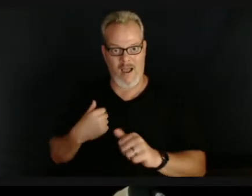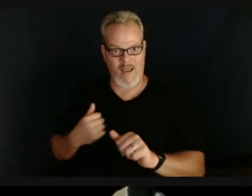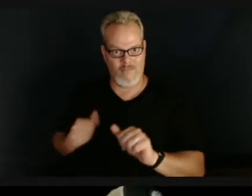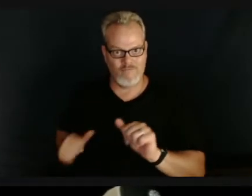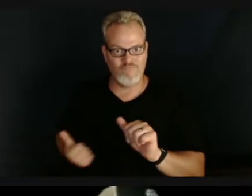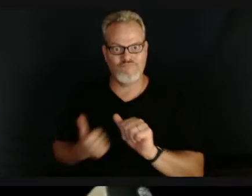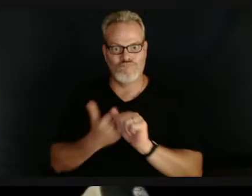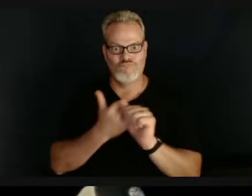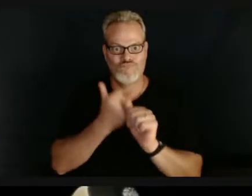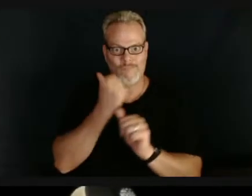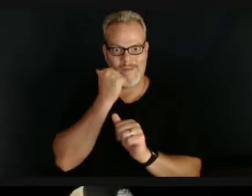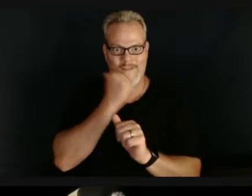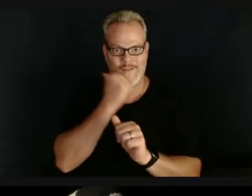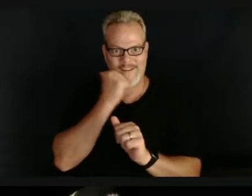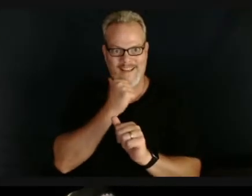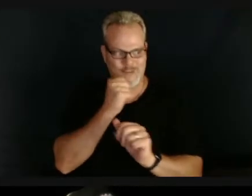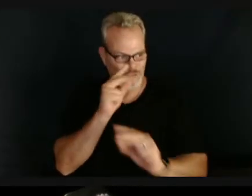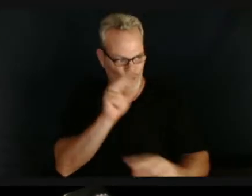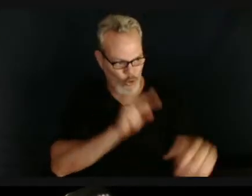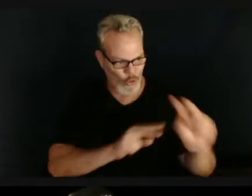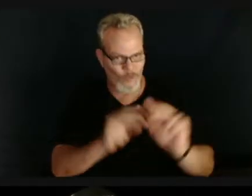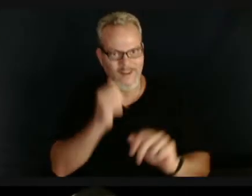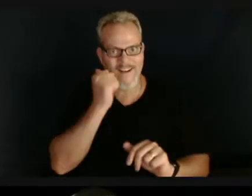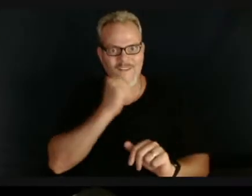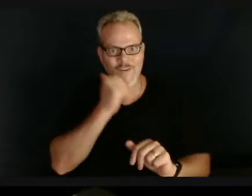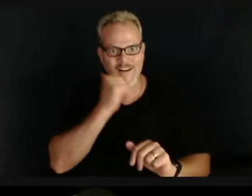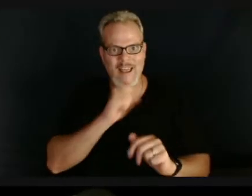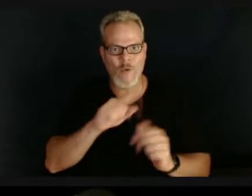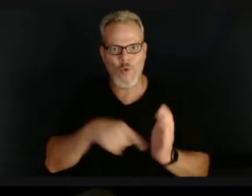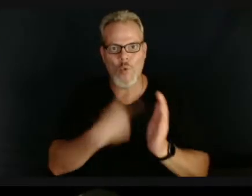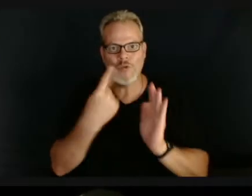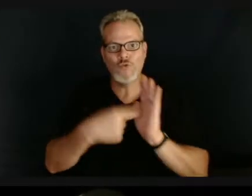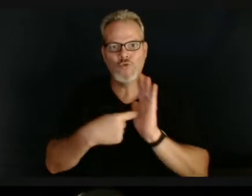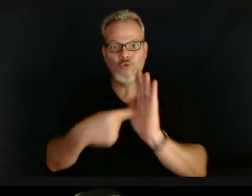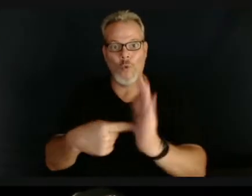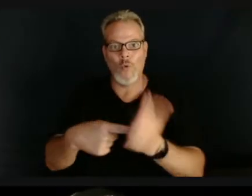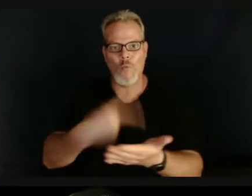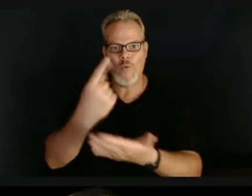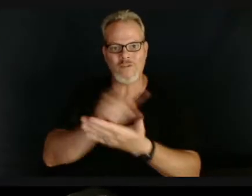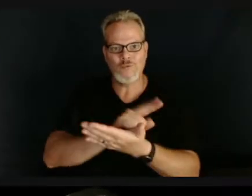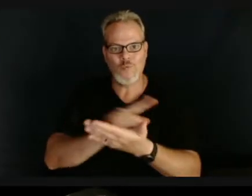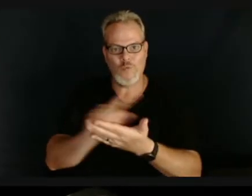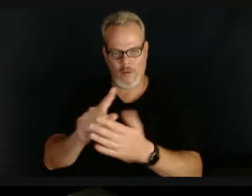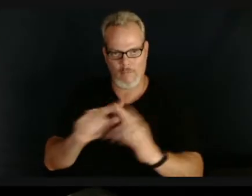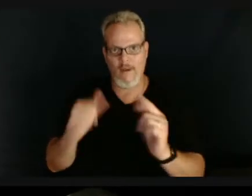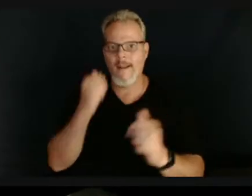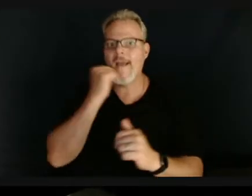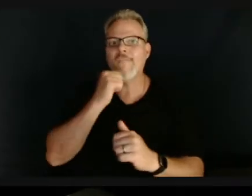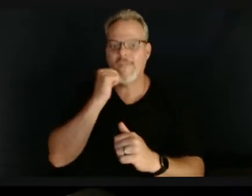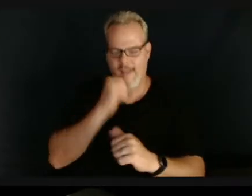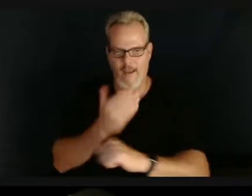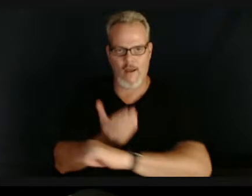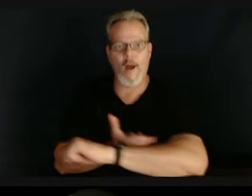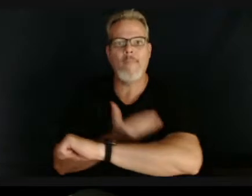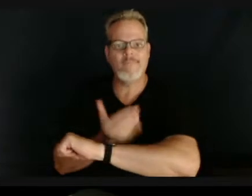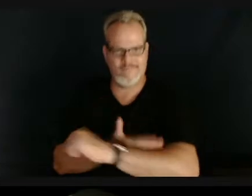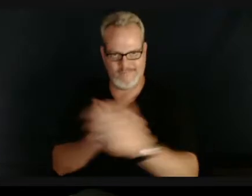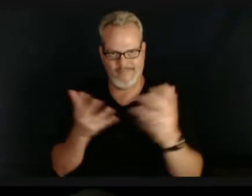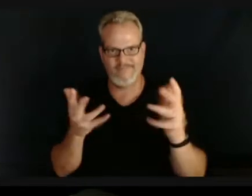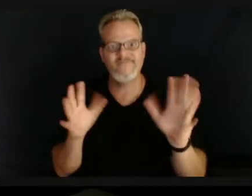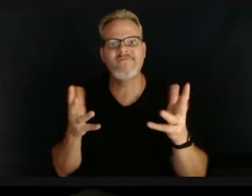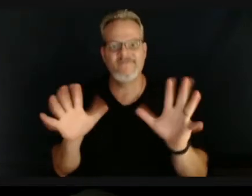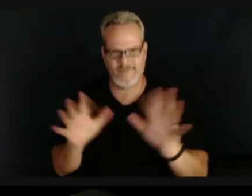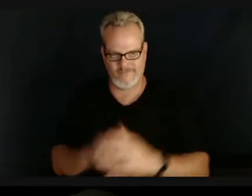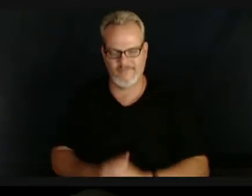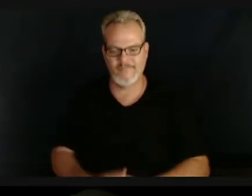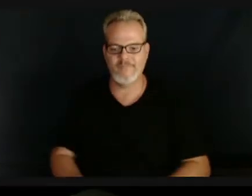day, and it picks it up every day. We're only showing it once a week, right? But it does update every day, so there's at least that.